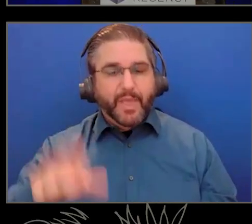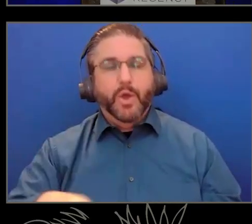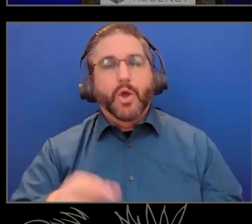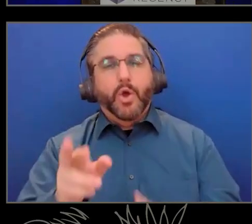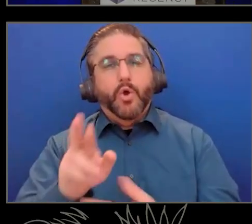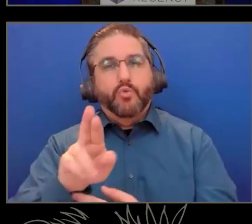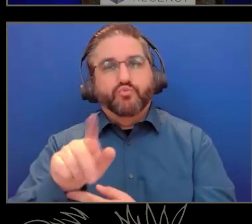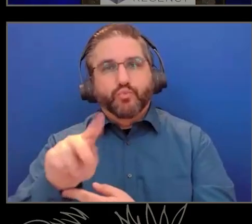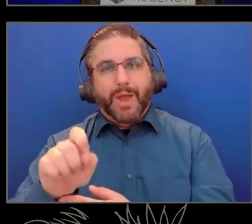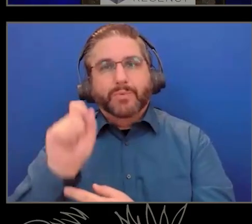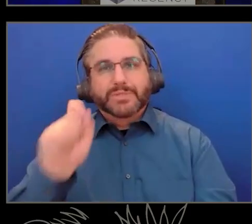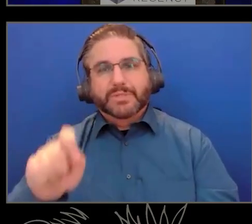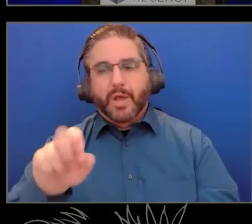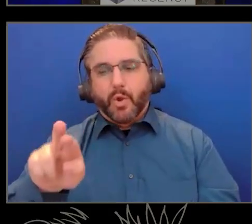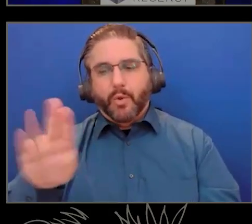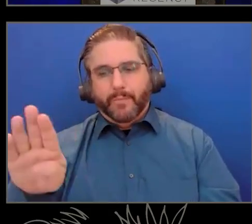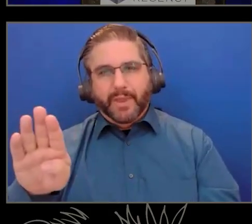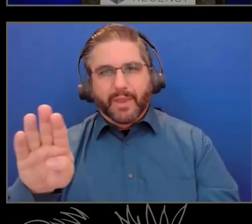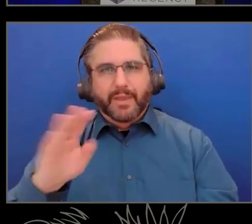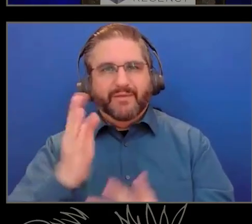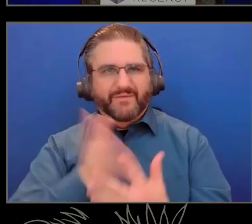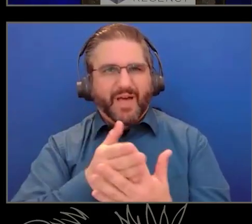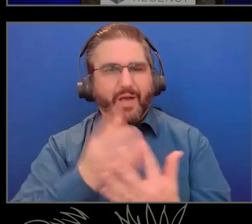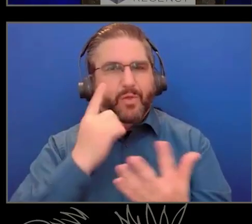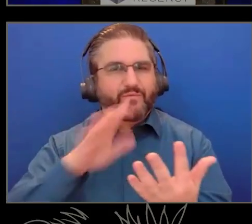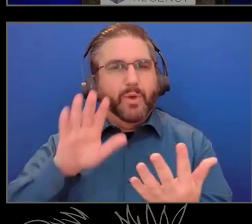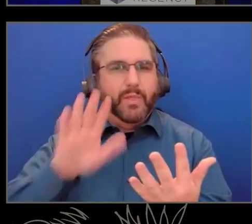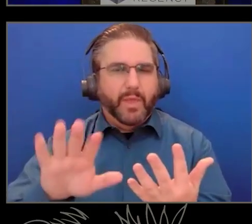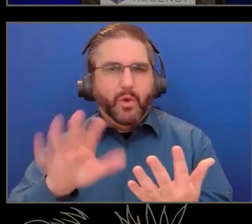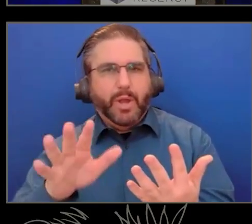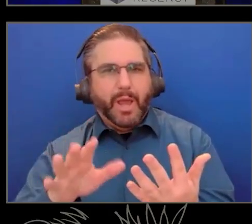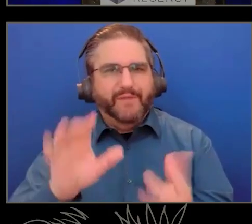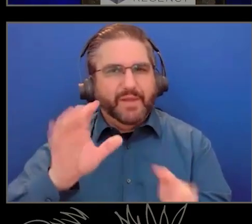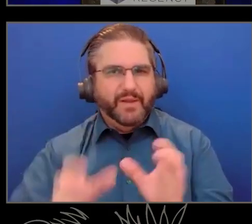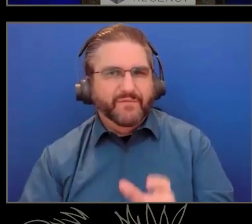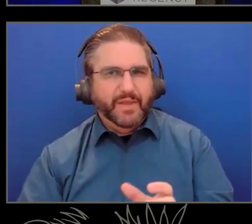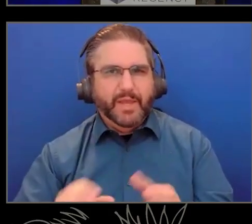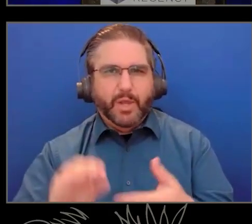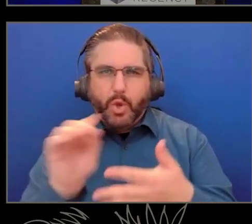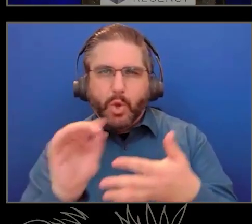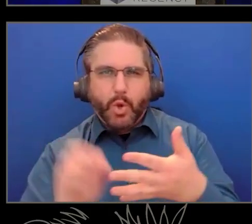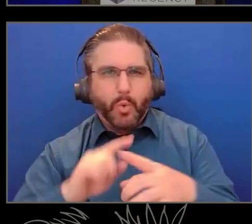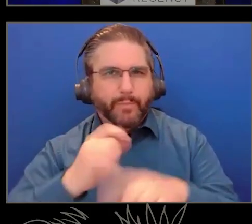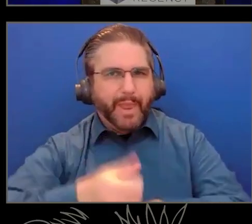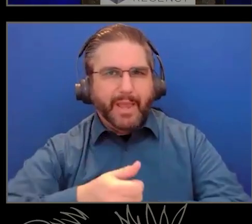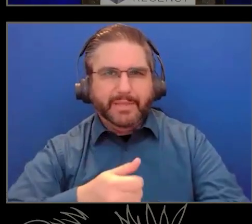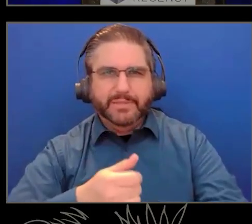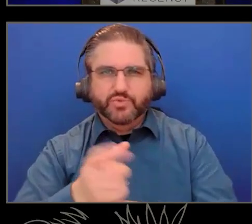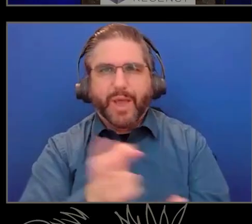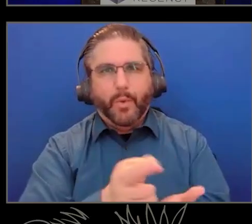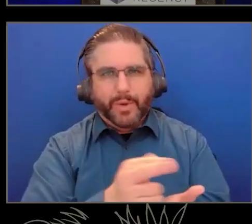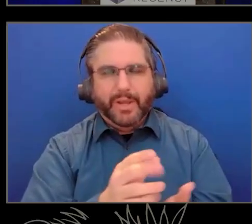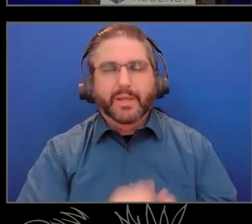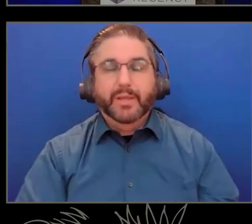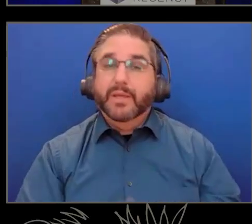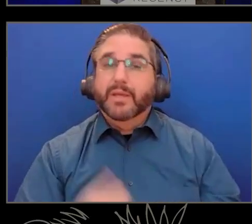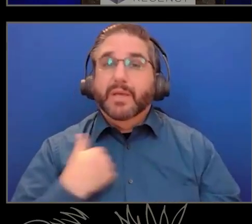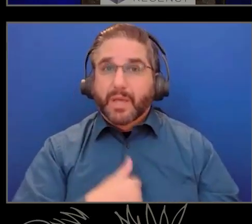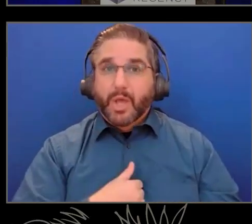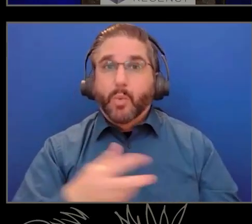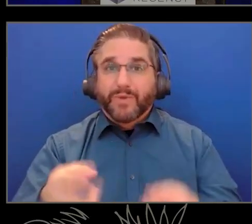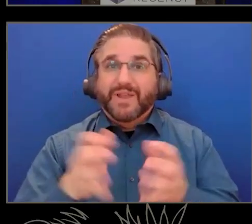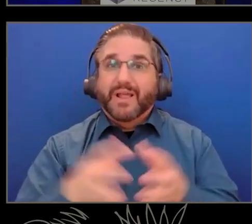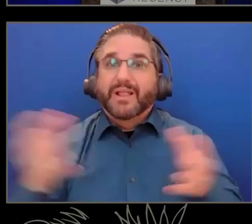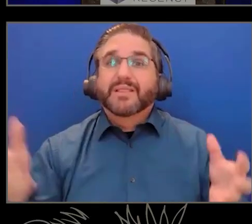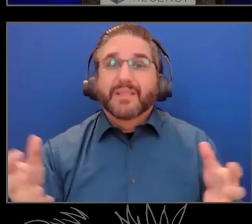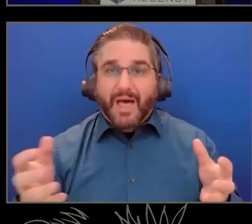routes.rb file to do their kind of config code-based routing, which is really cool. We've actually taken a lot of inspiration from